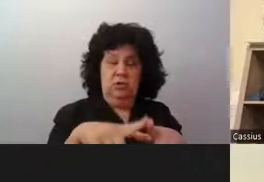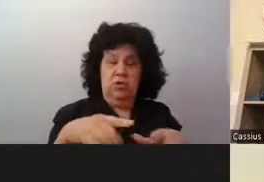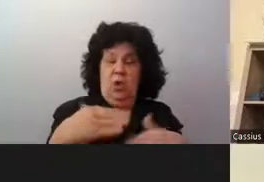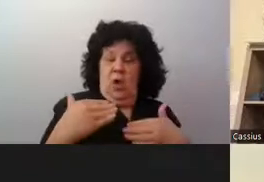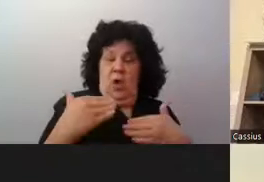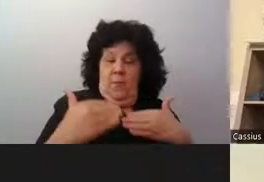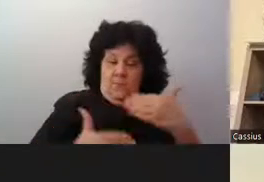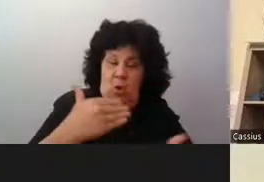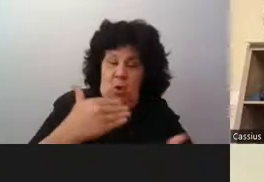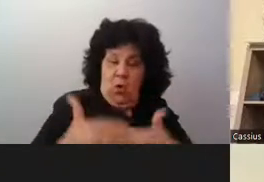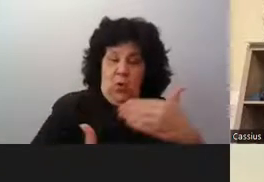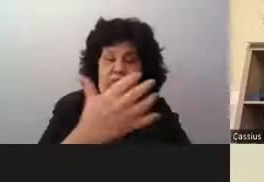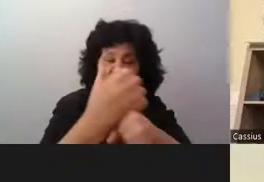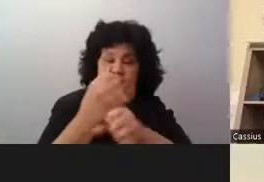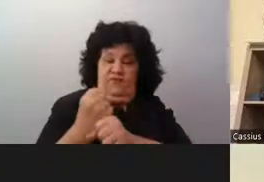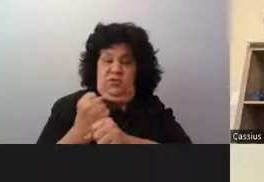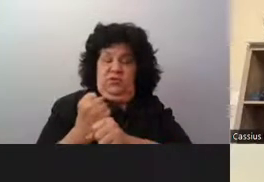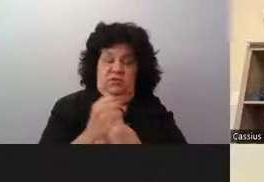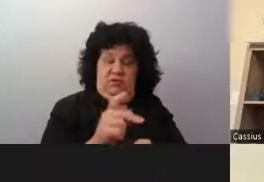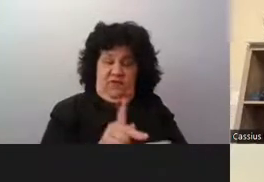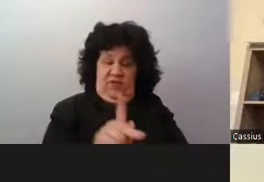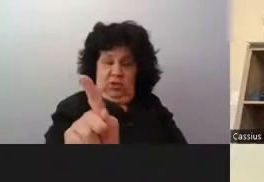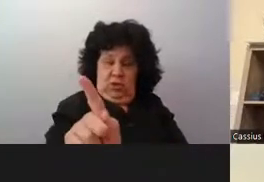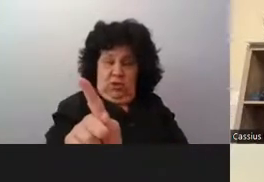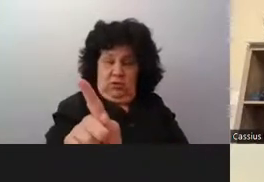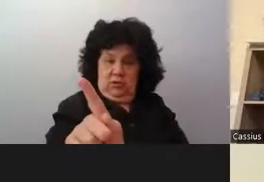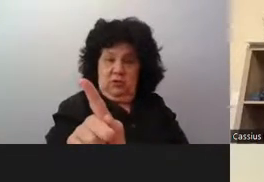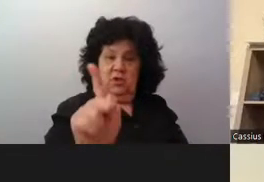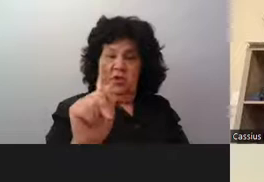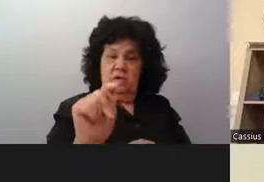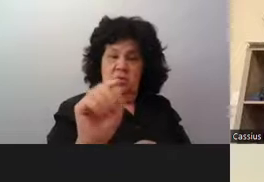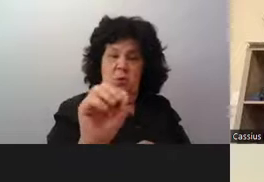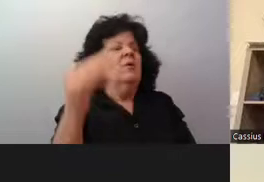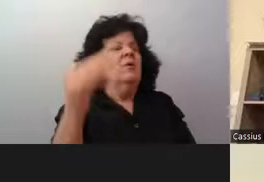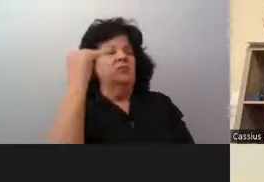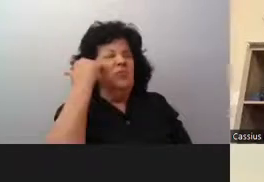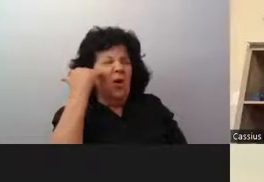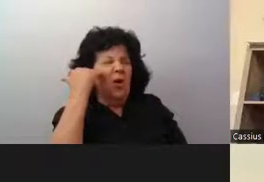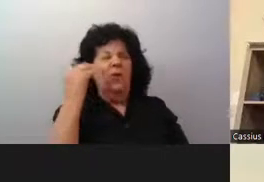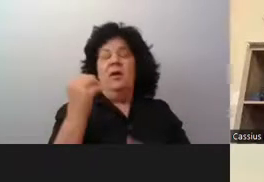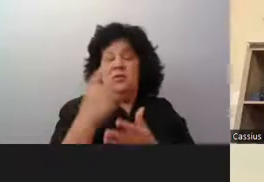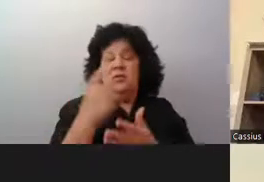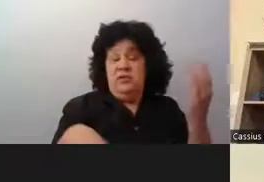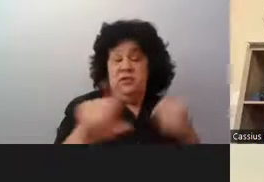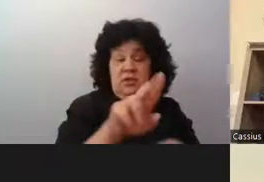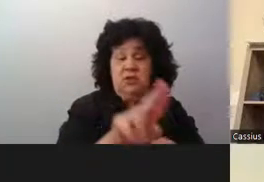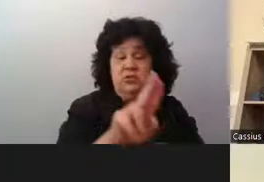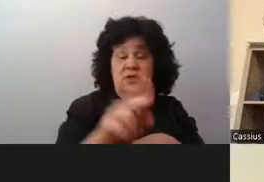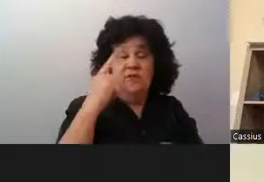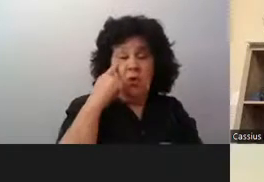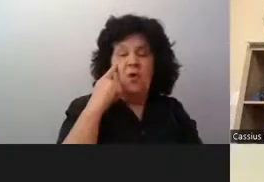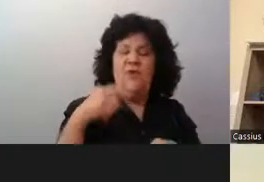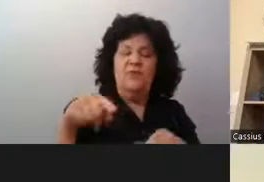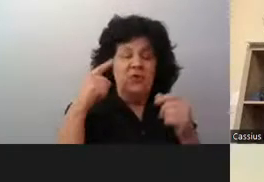procurement professionals up the learning curve so that they know that that thing is there? And what do they use it for? I'll also mention